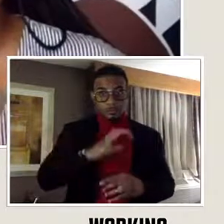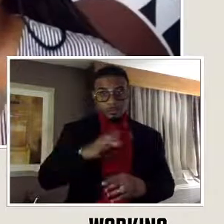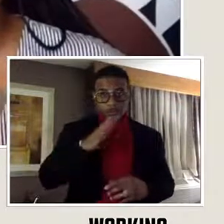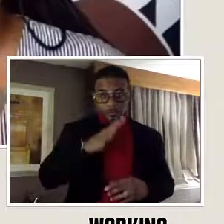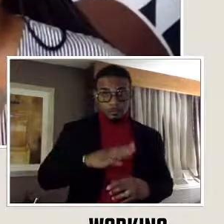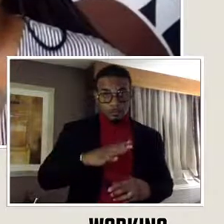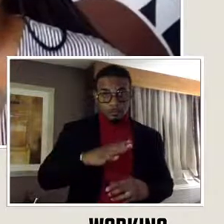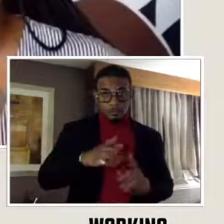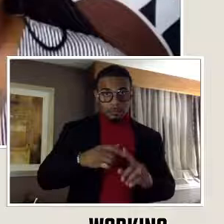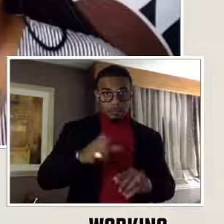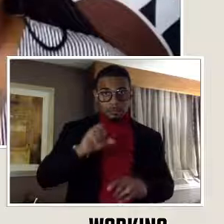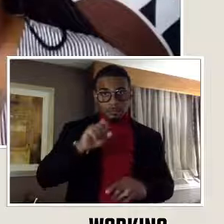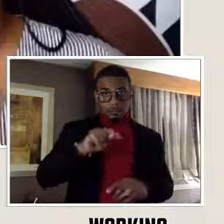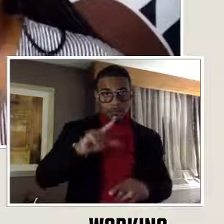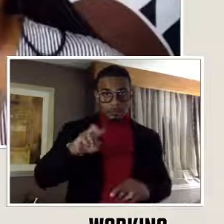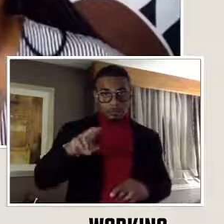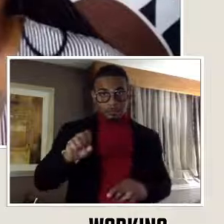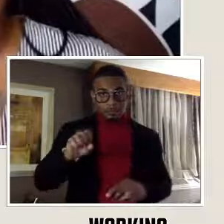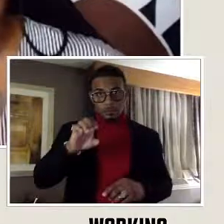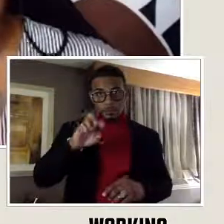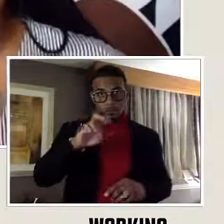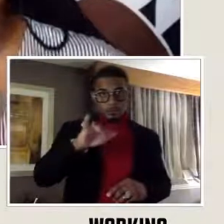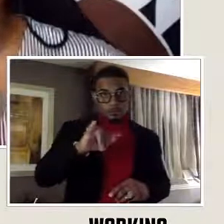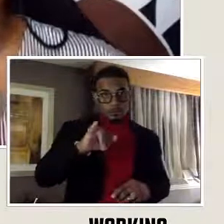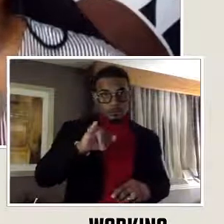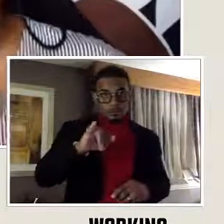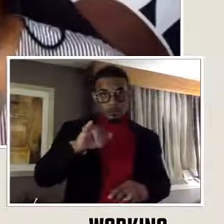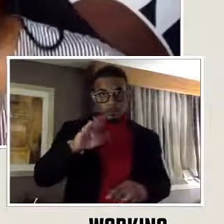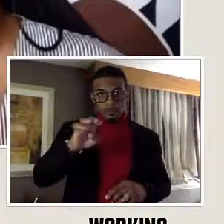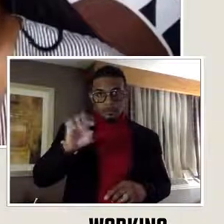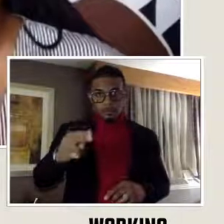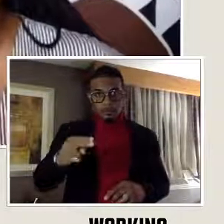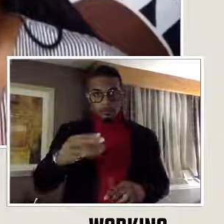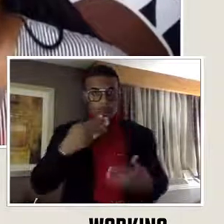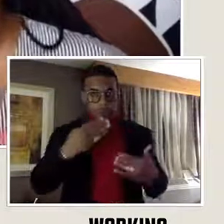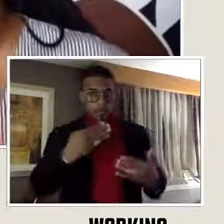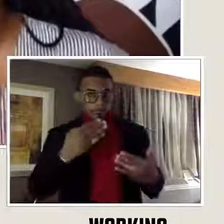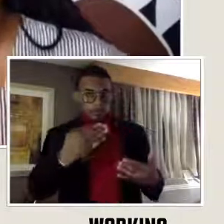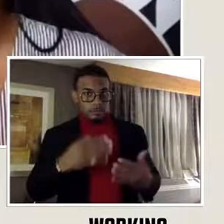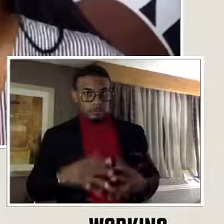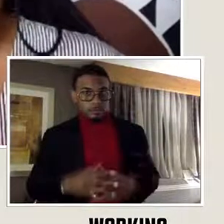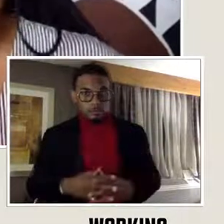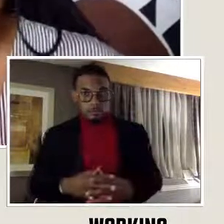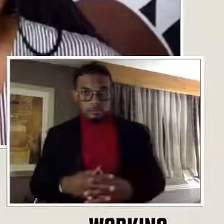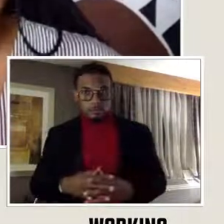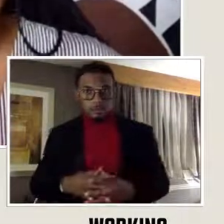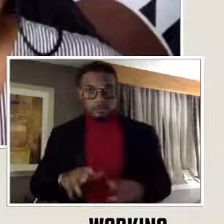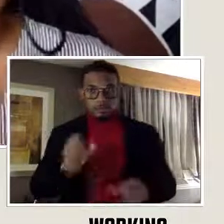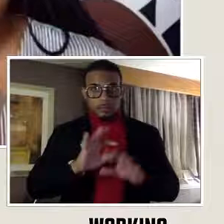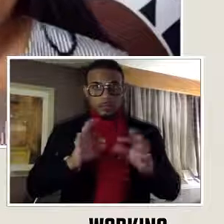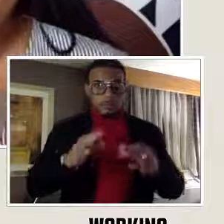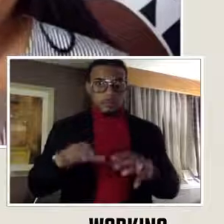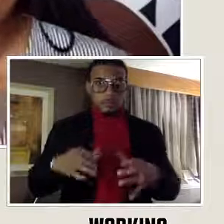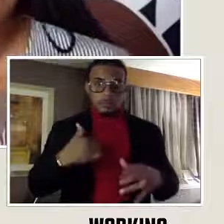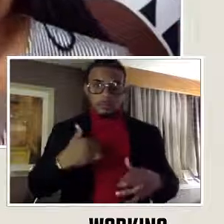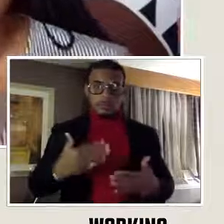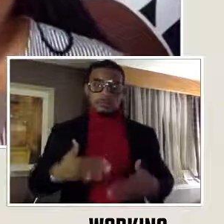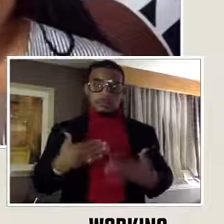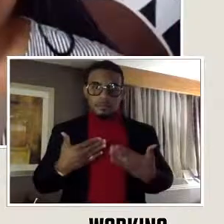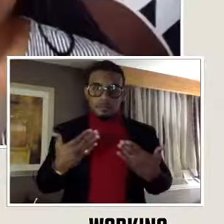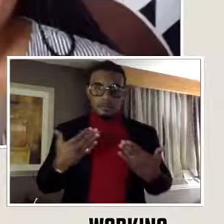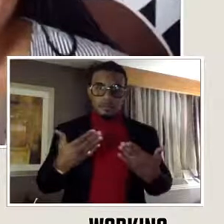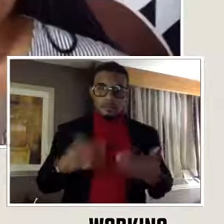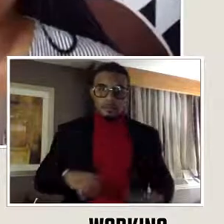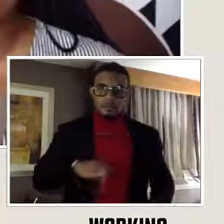Congresswoman from St. Louis, Cori Bush. Yes, thank you. And thank you, Working Families Party. I'm so glad and